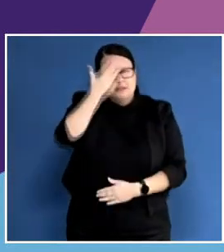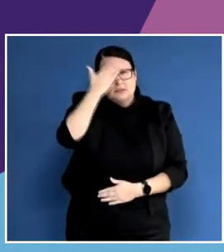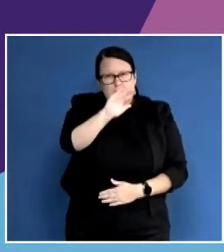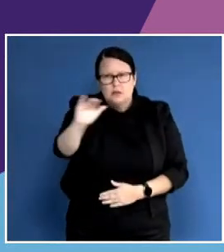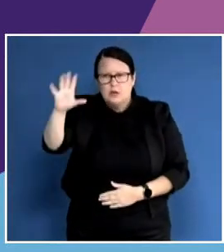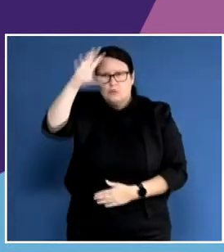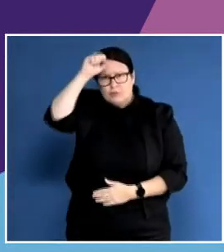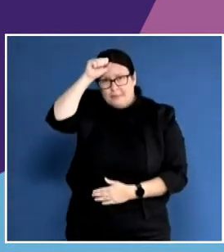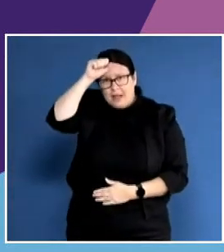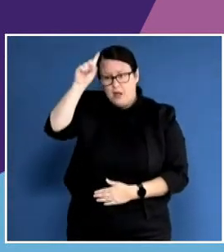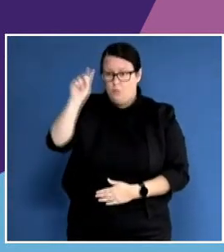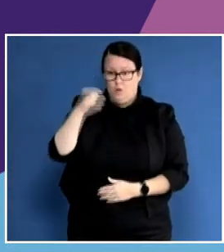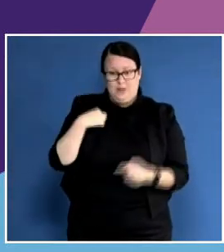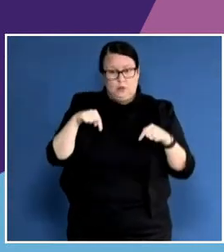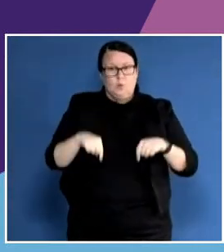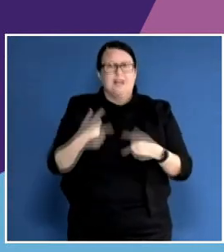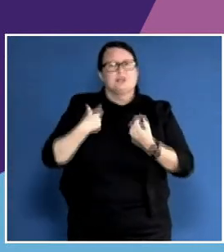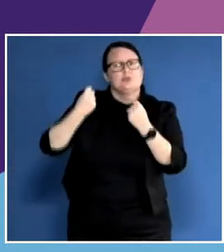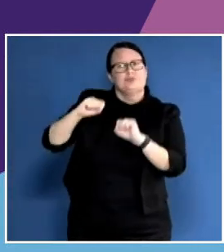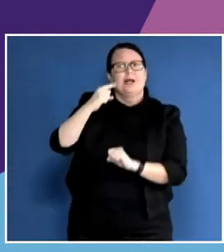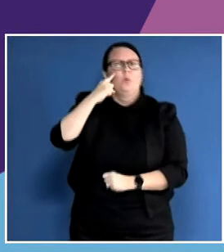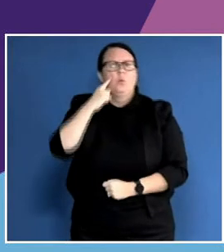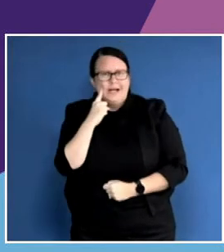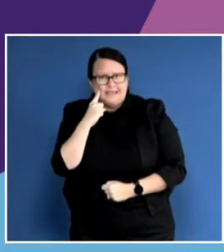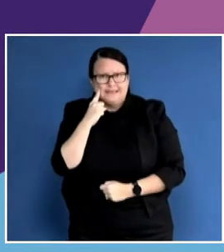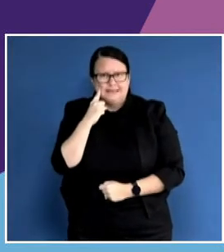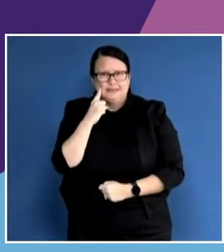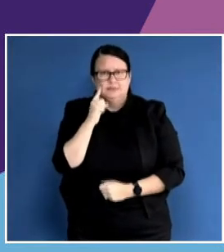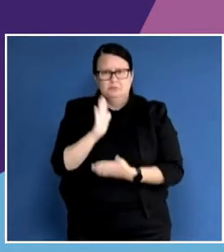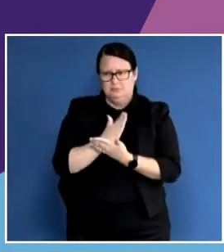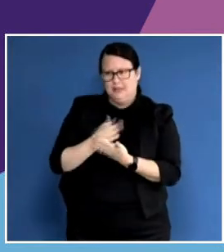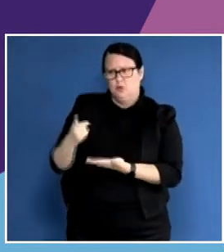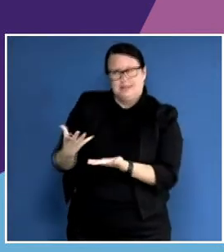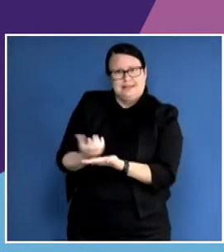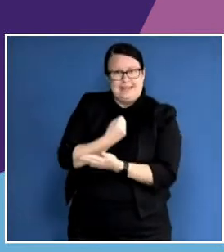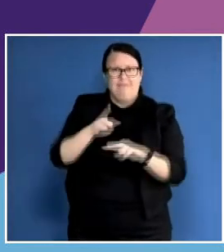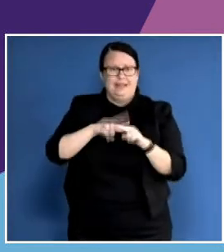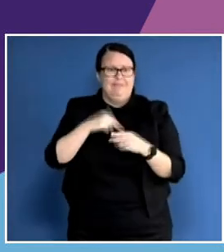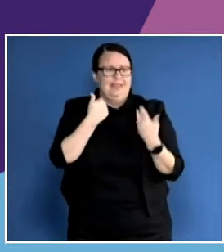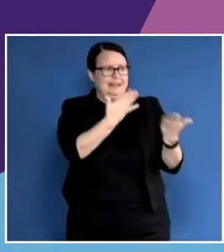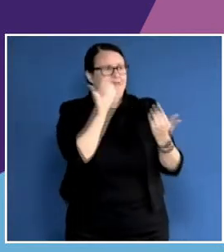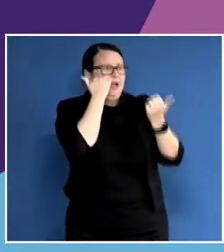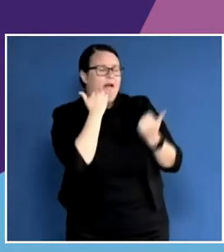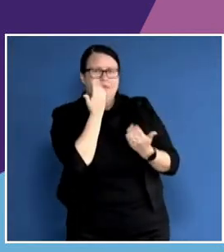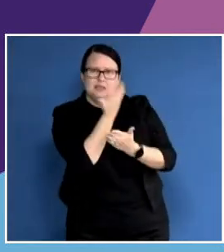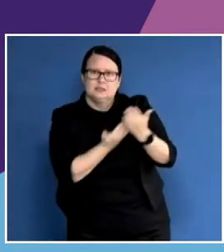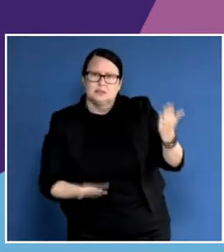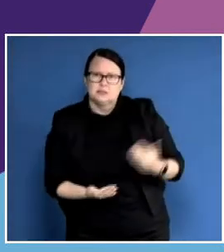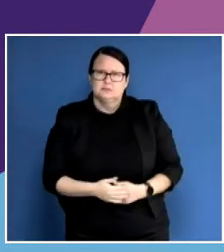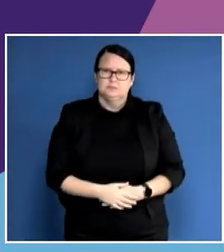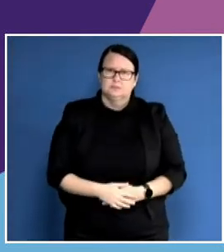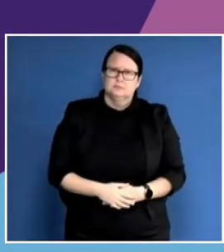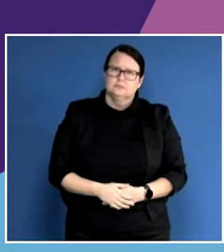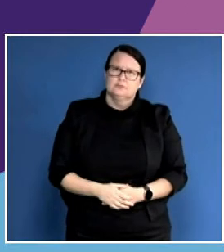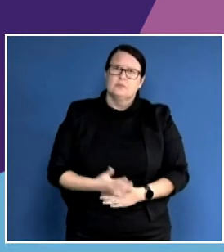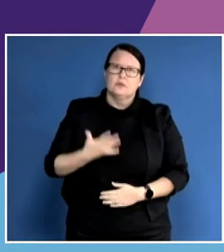object of protecting witnesses who give evidence before the Royal Commission. In particular, I want to draw people's attention to